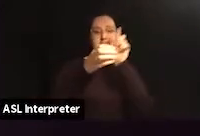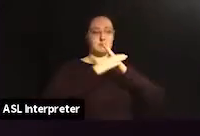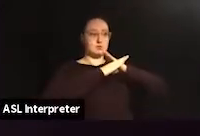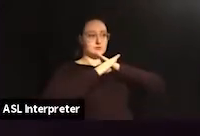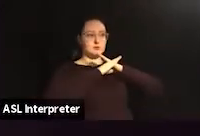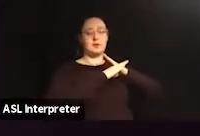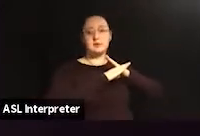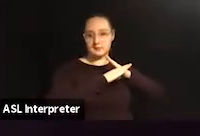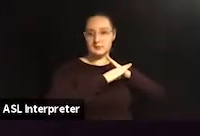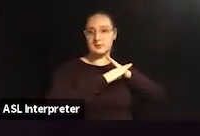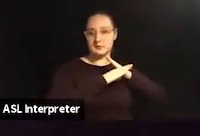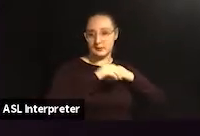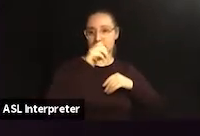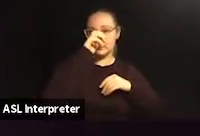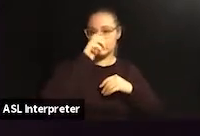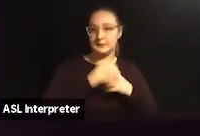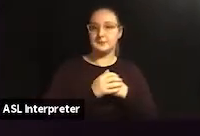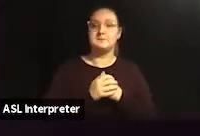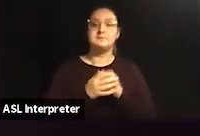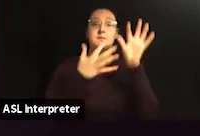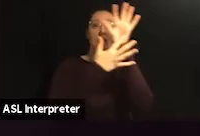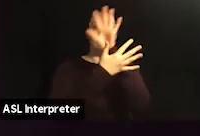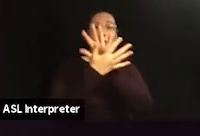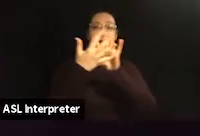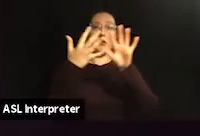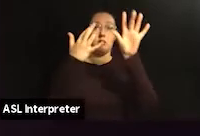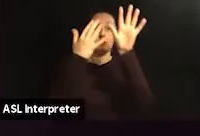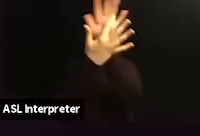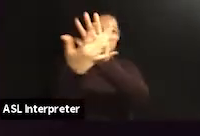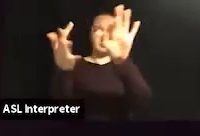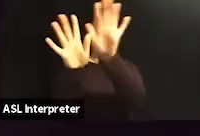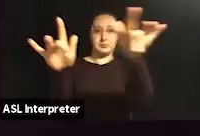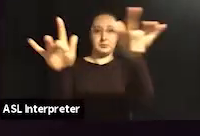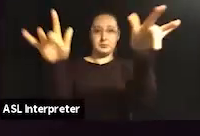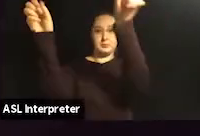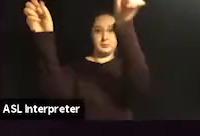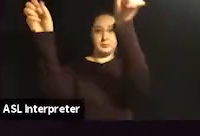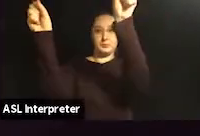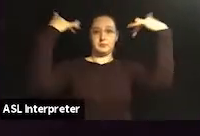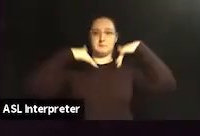And the pillar of cloud moved from in front of them and took its place behind them.